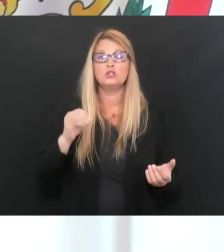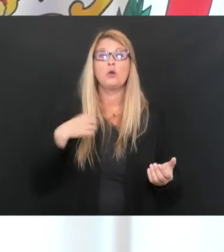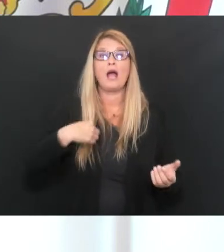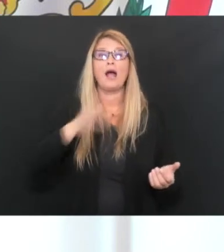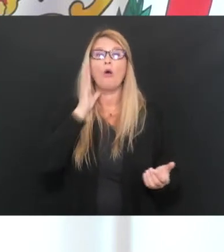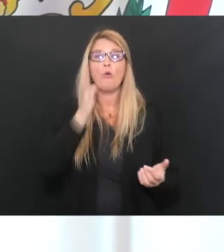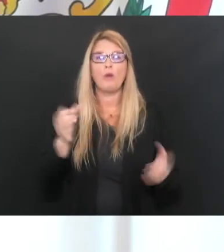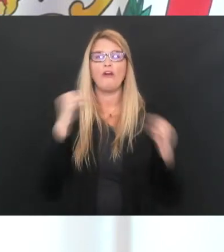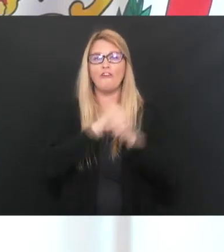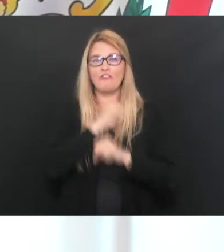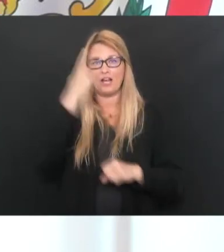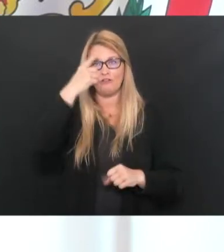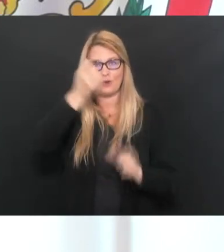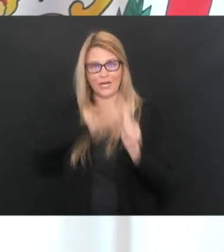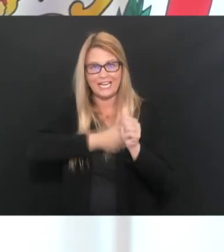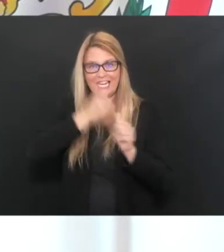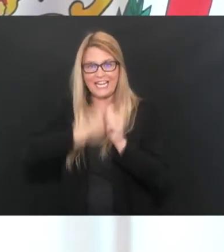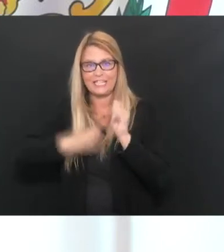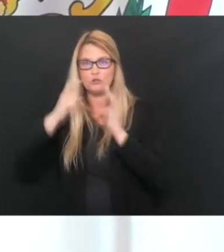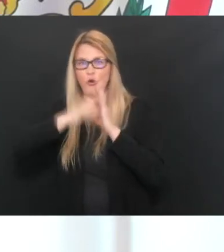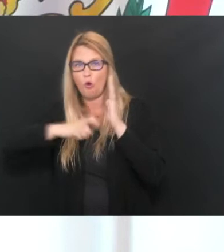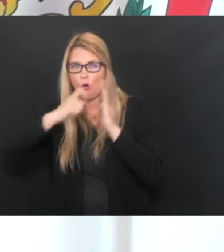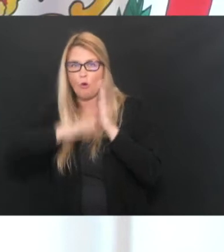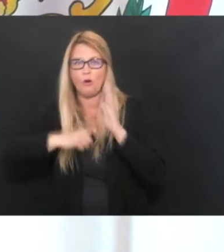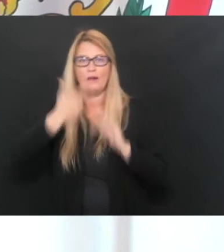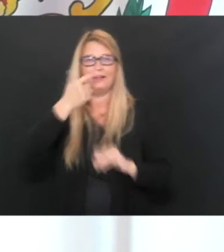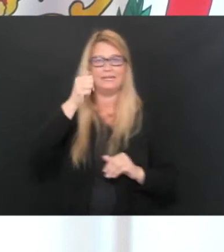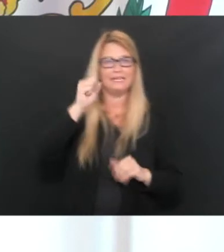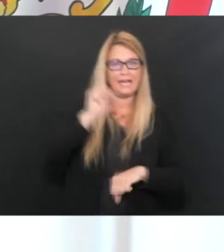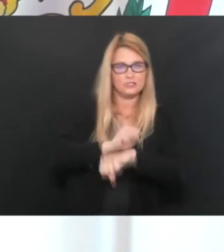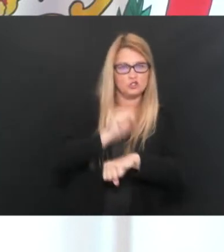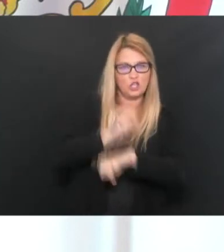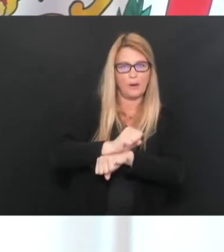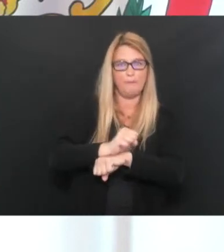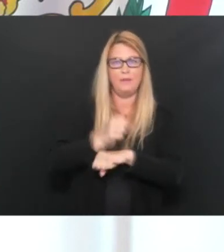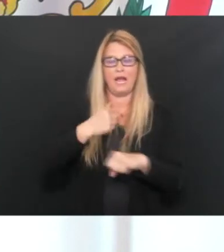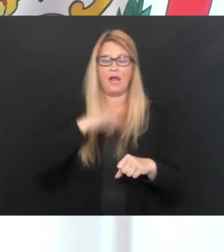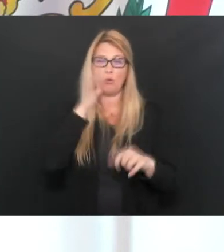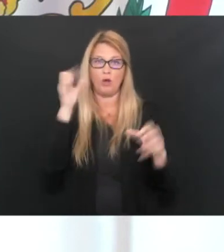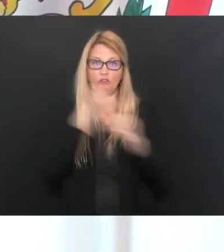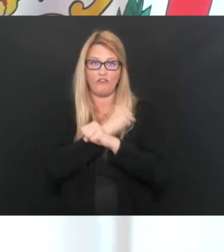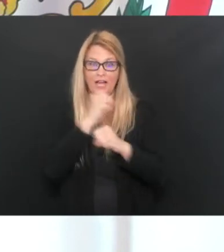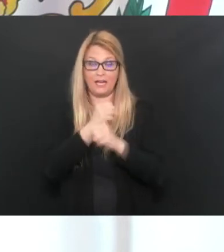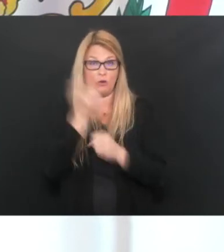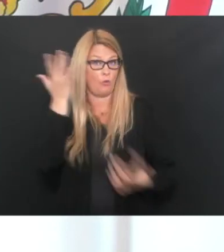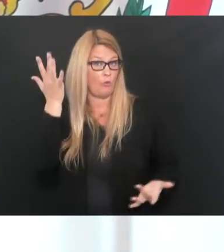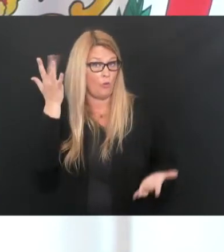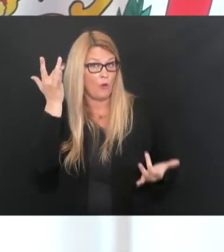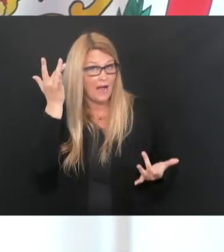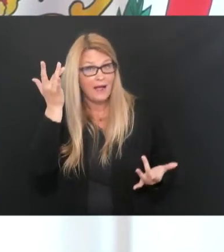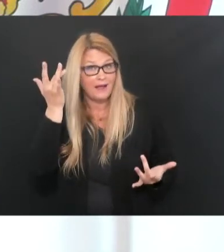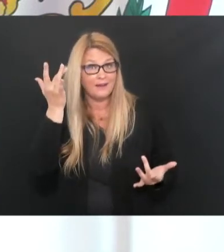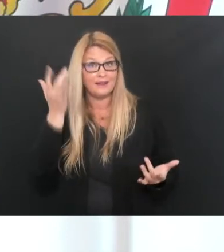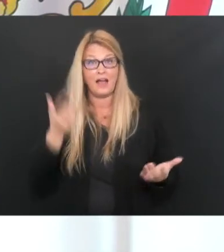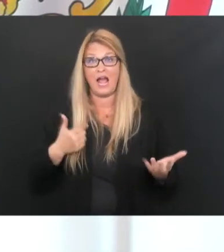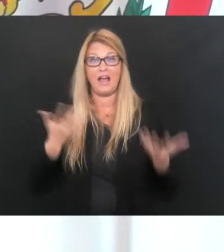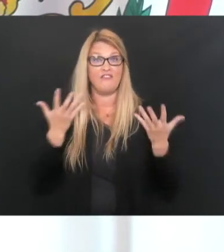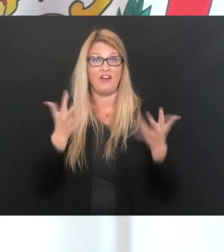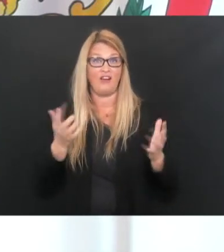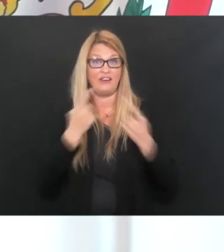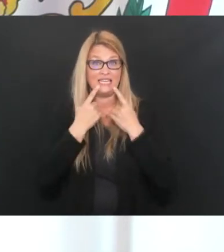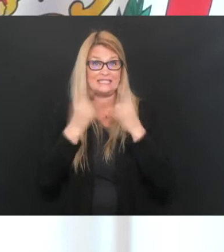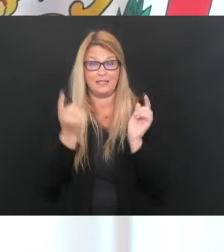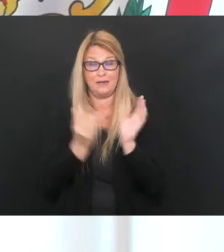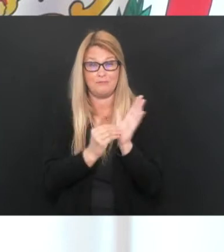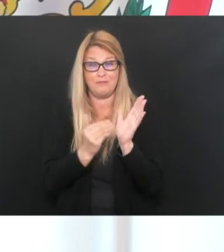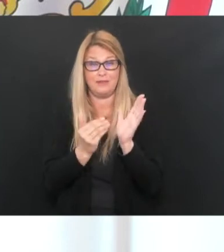every coal mine and gas job. I will fight with all in me, because I've said many, many, many times,